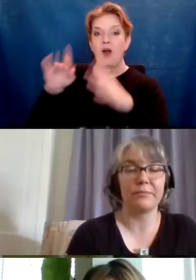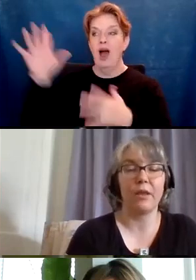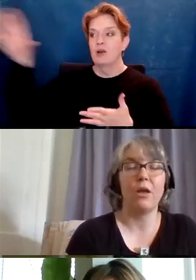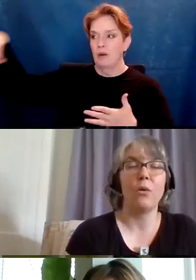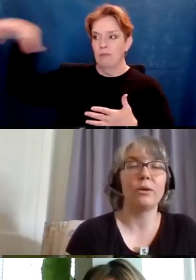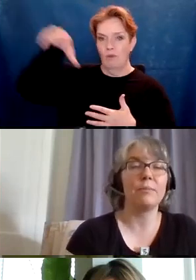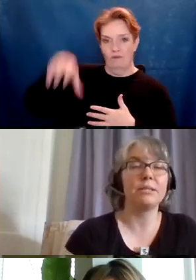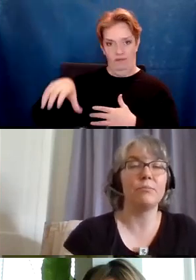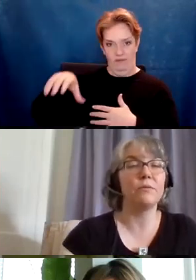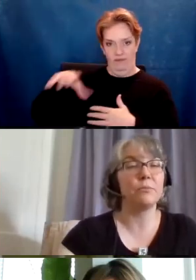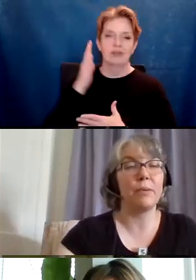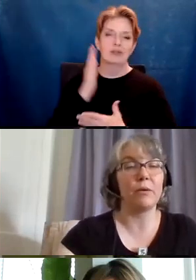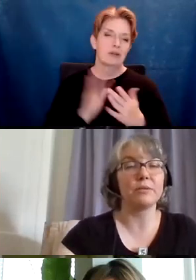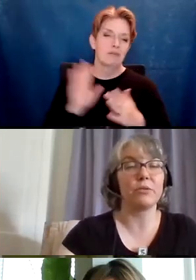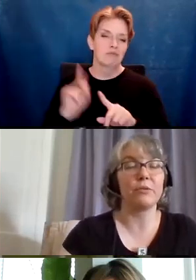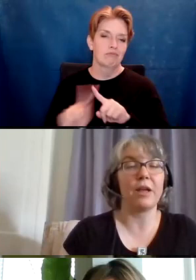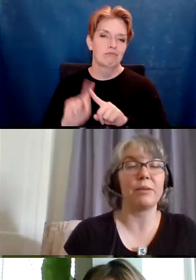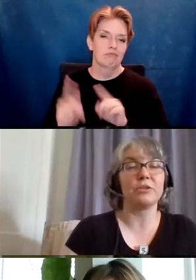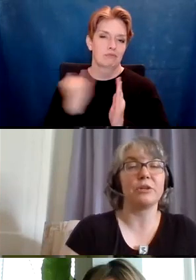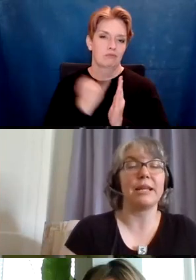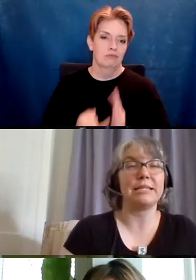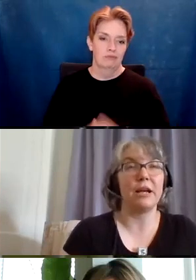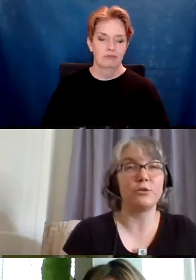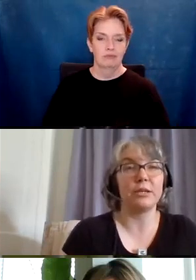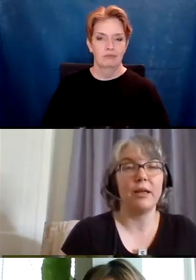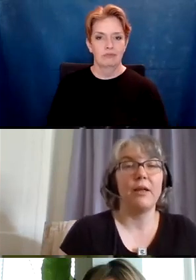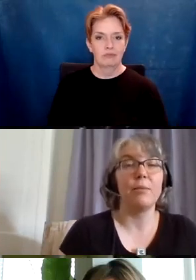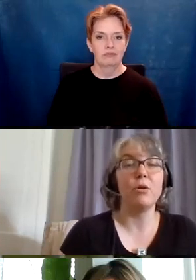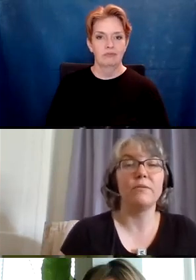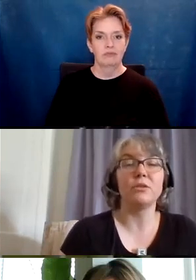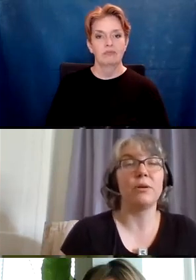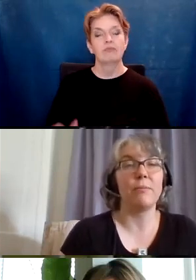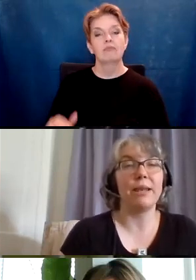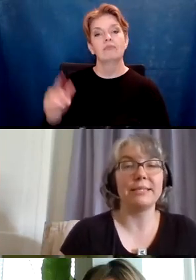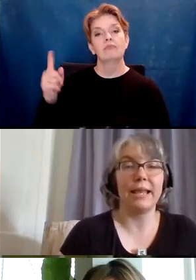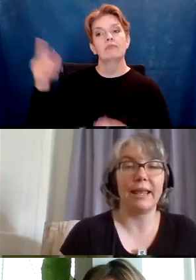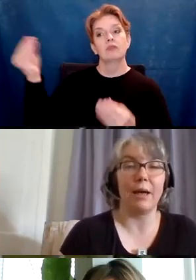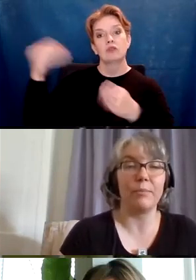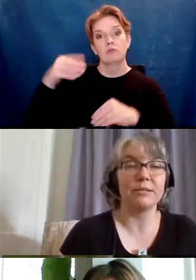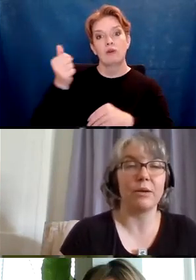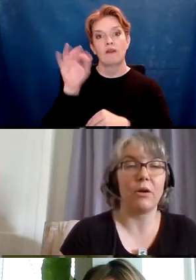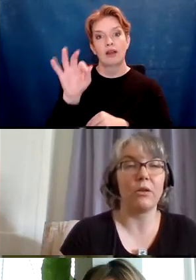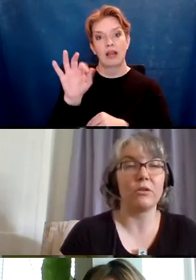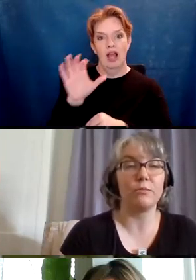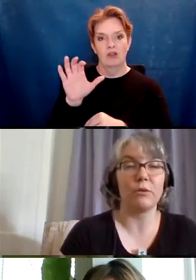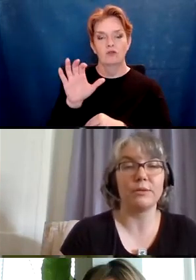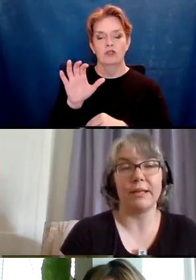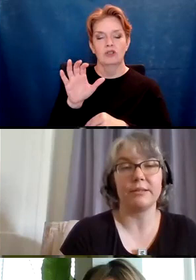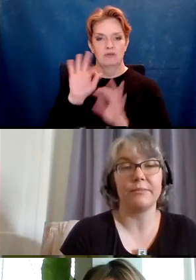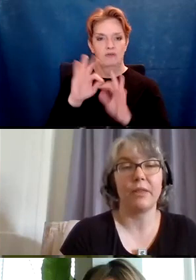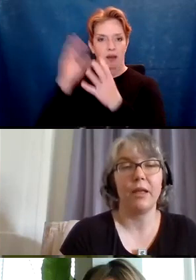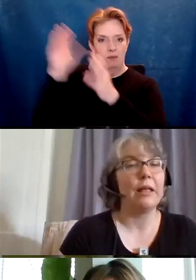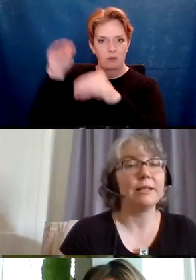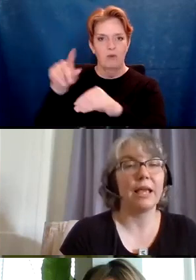works. When Clementine moved to Melrose with her family circa 1900, they moved into one of the many tenant cabins that were on the larger Melrose